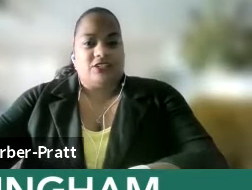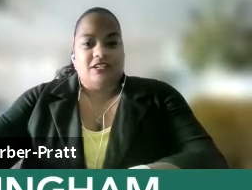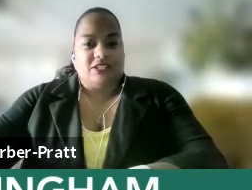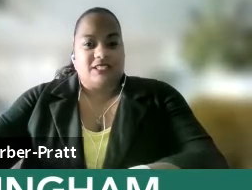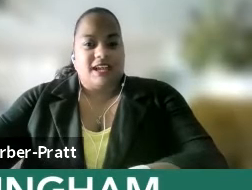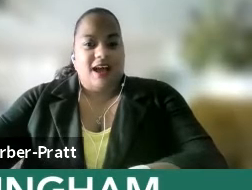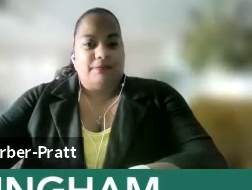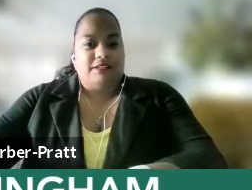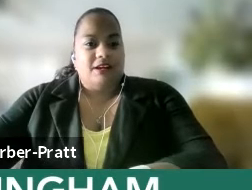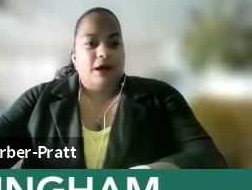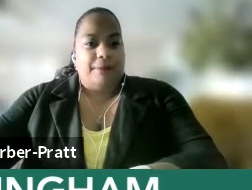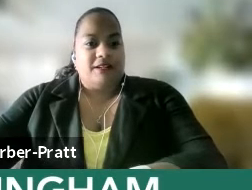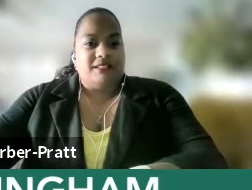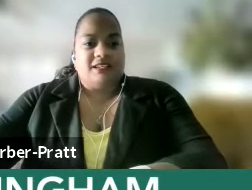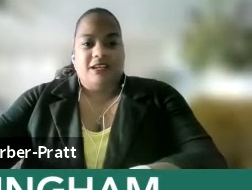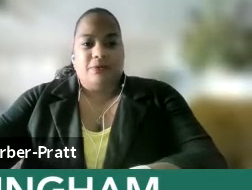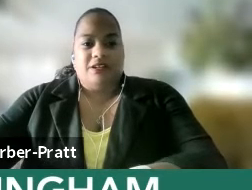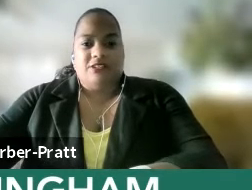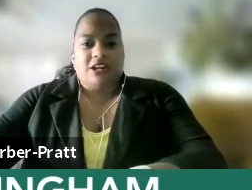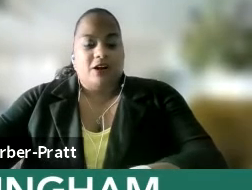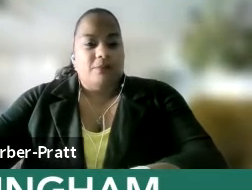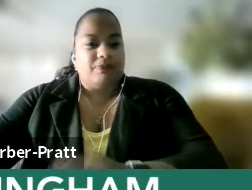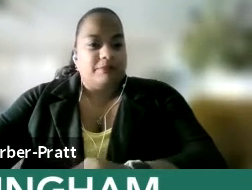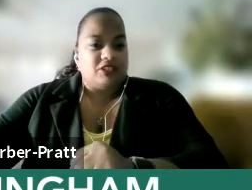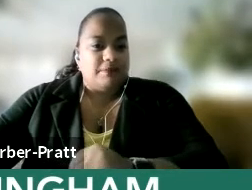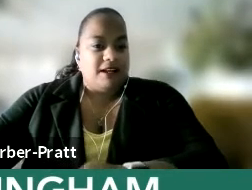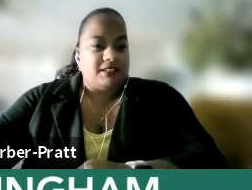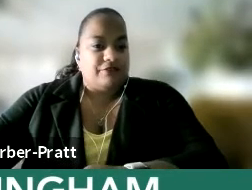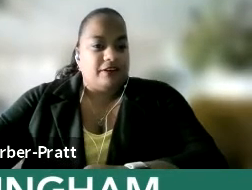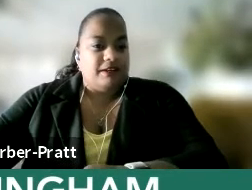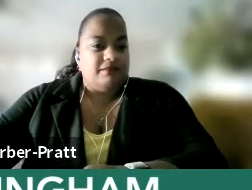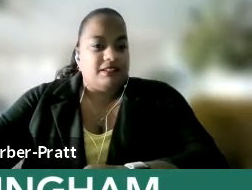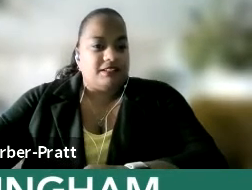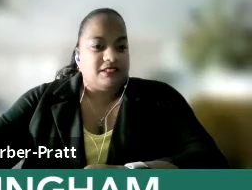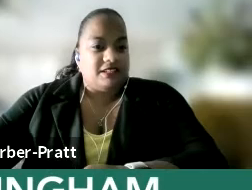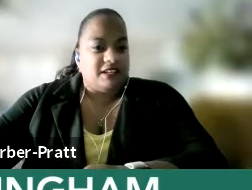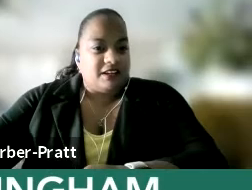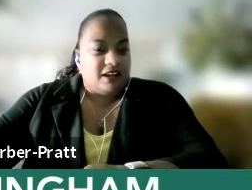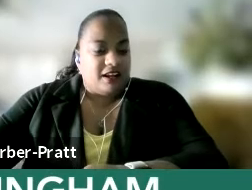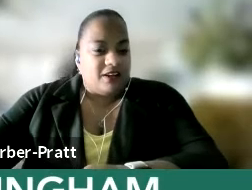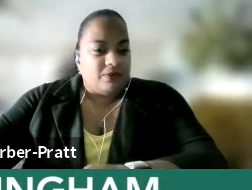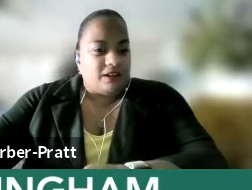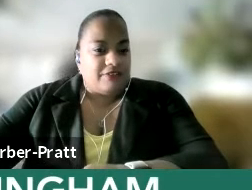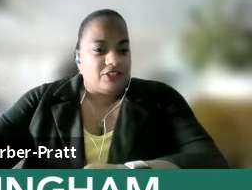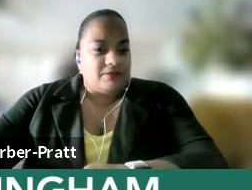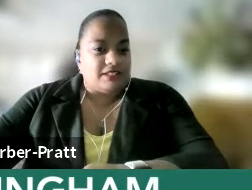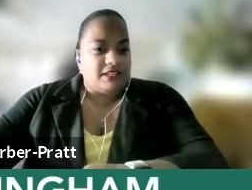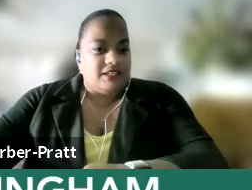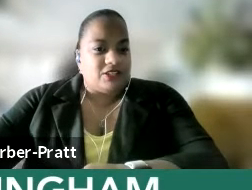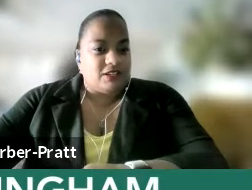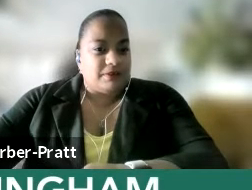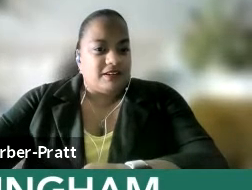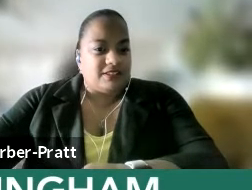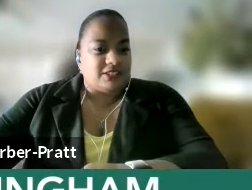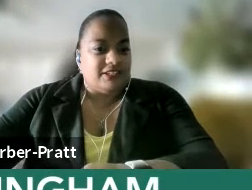And the strangest thing happened. A person in a wheelchair. Oh, I'm just going to pause here for a minute because it looks like we're having trouble getting